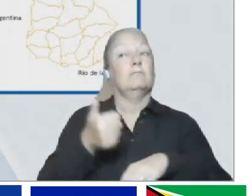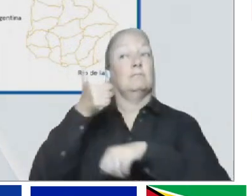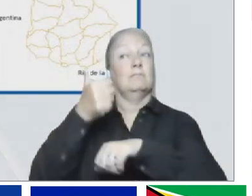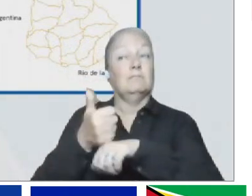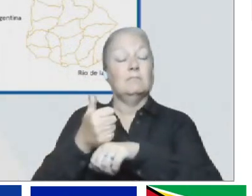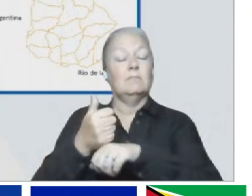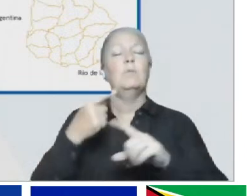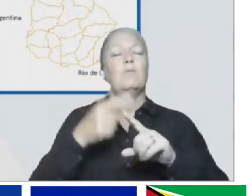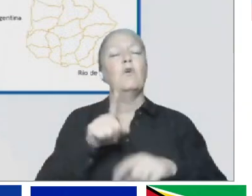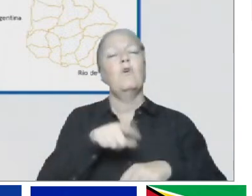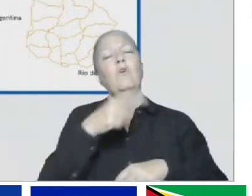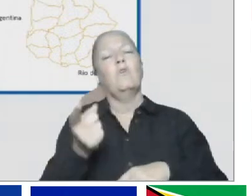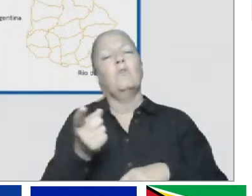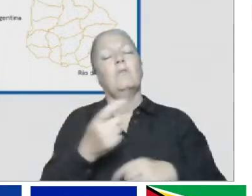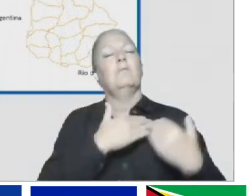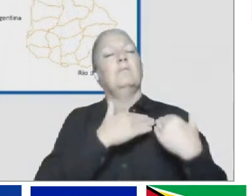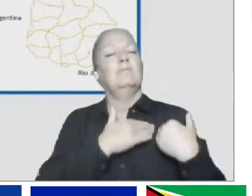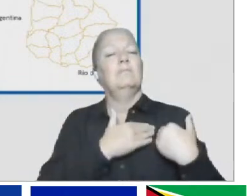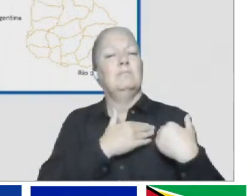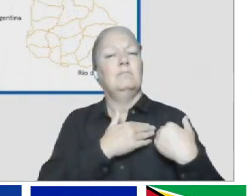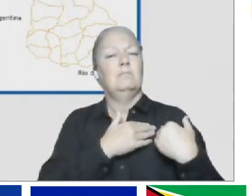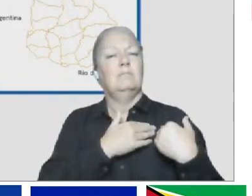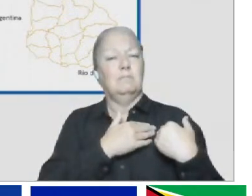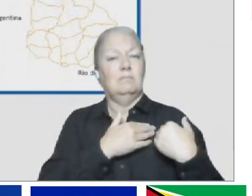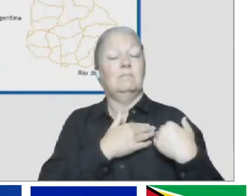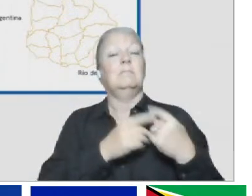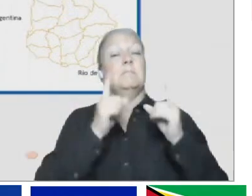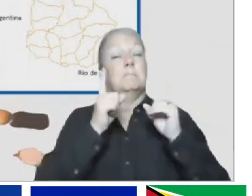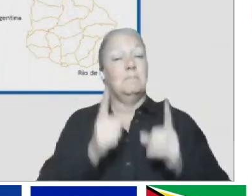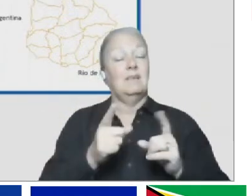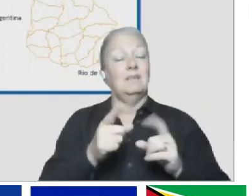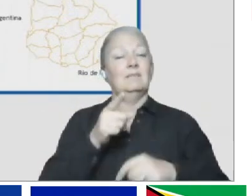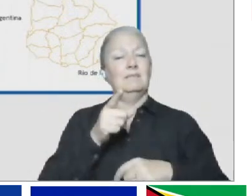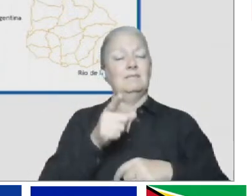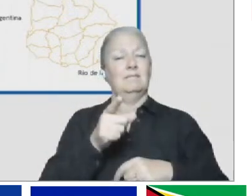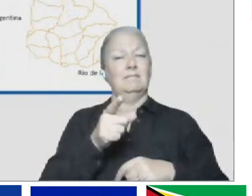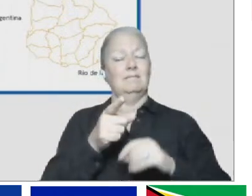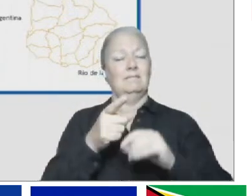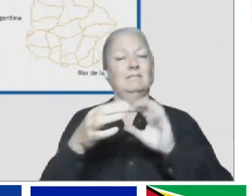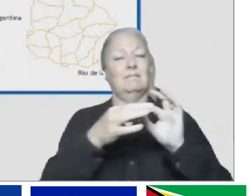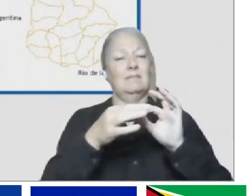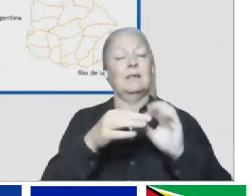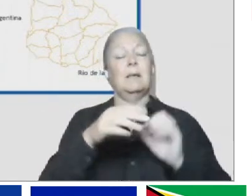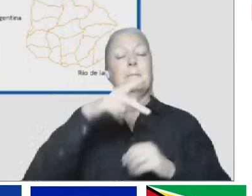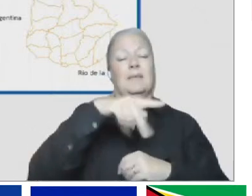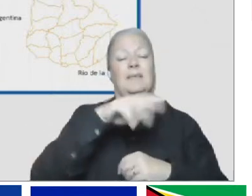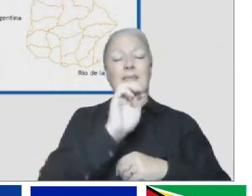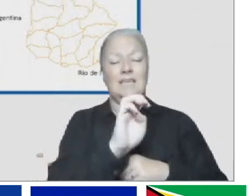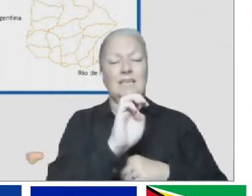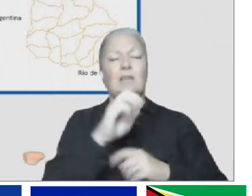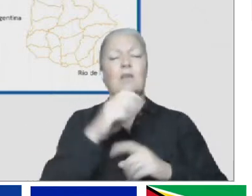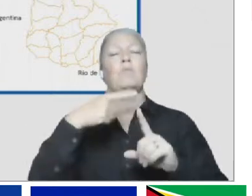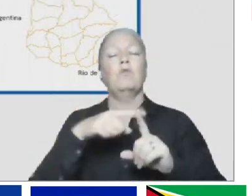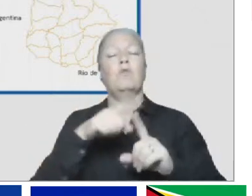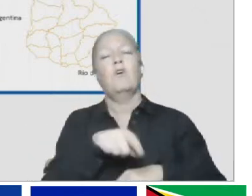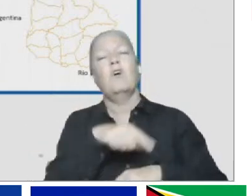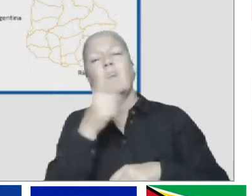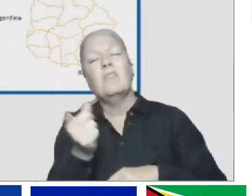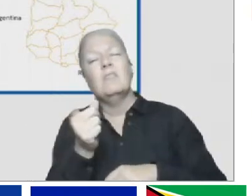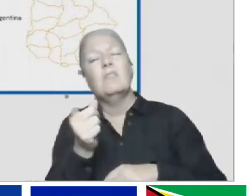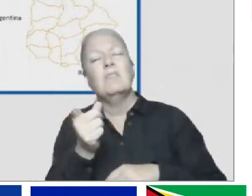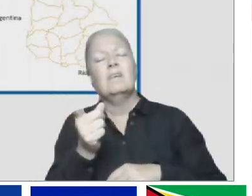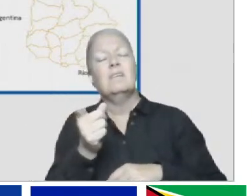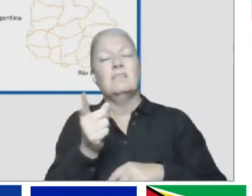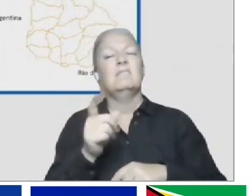be the link between the PE and other agents that make up the system at a department level, also